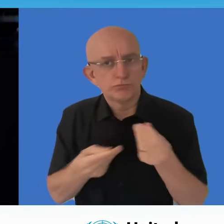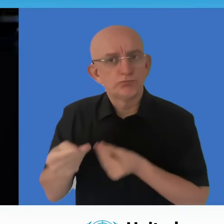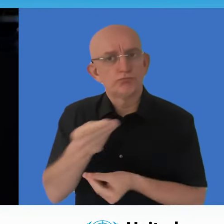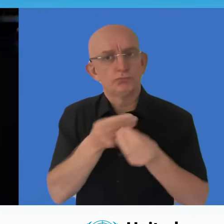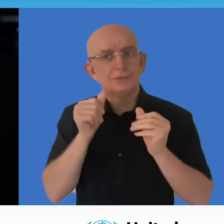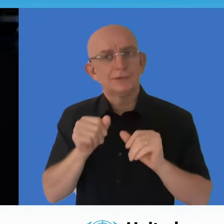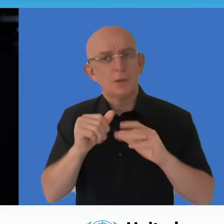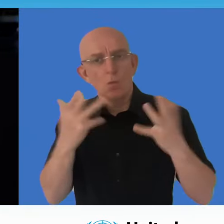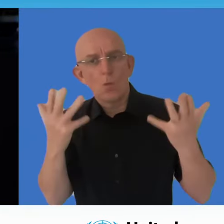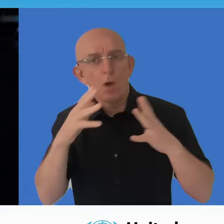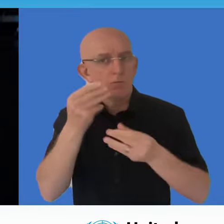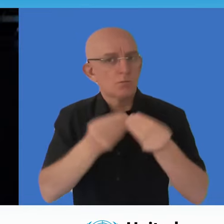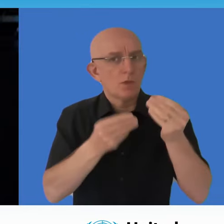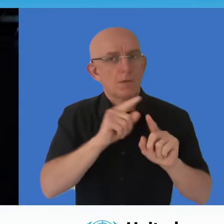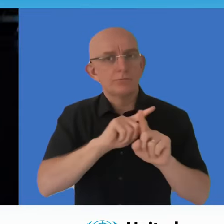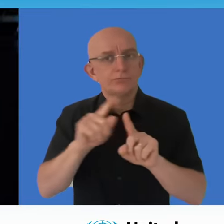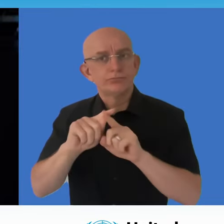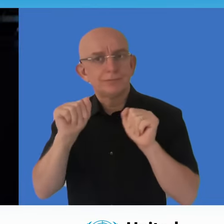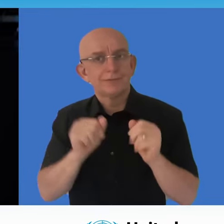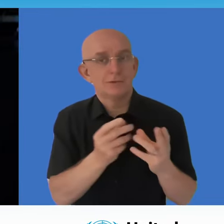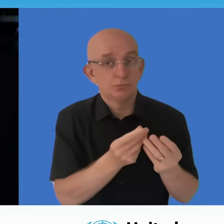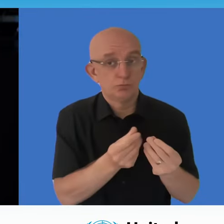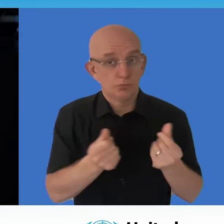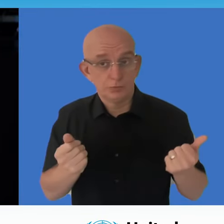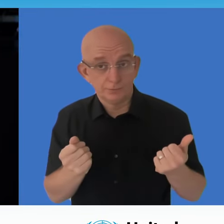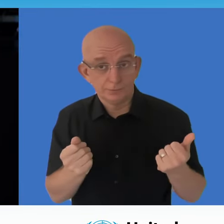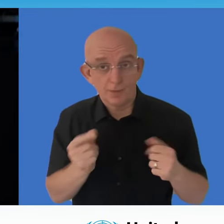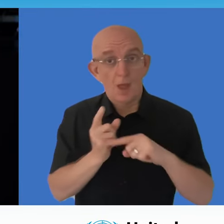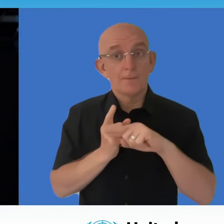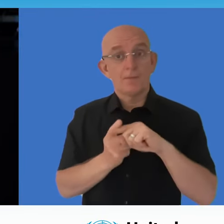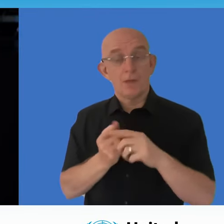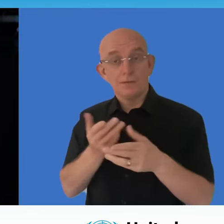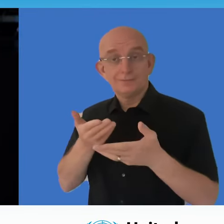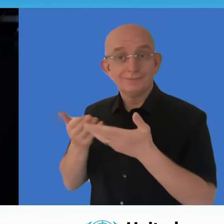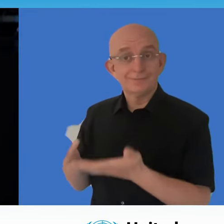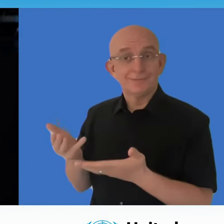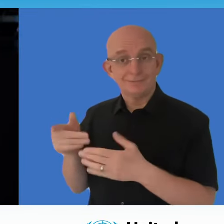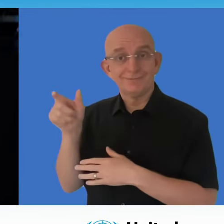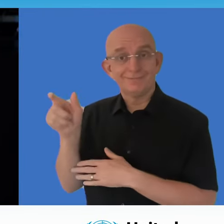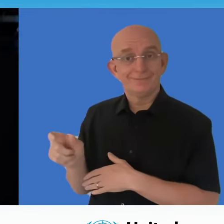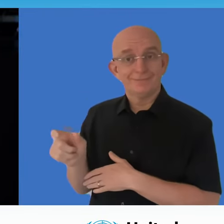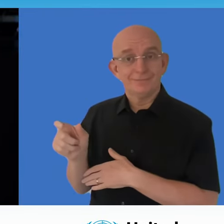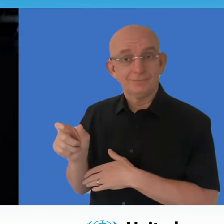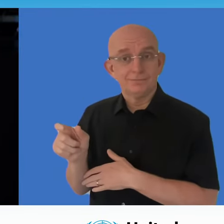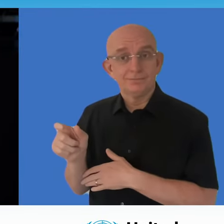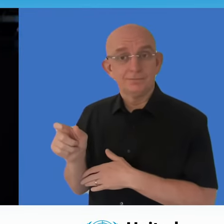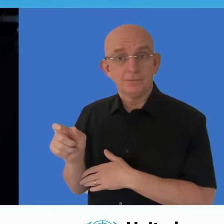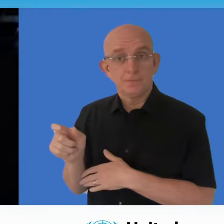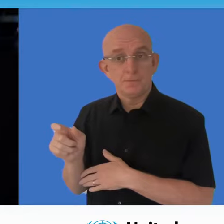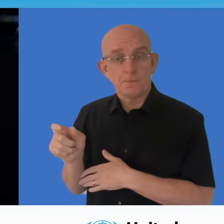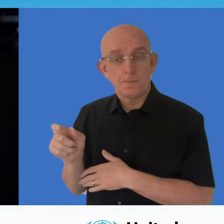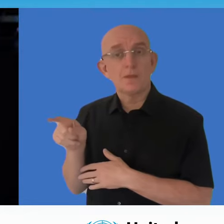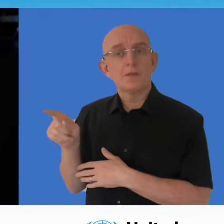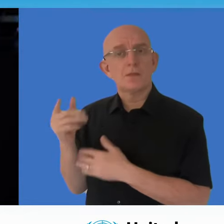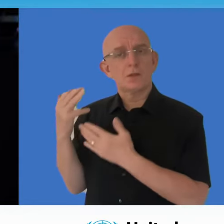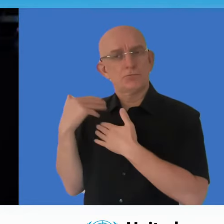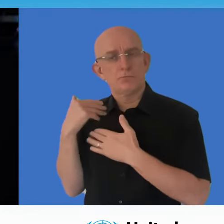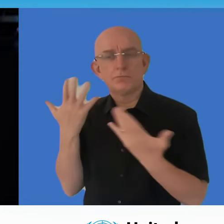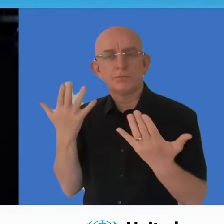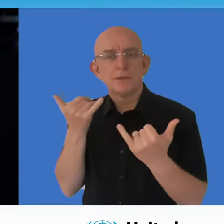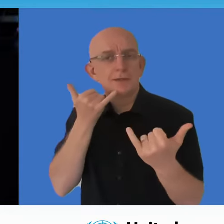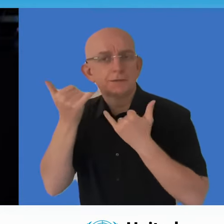today, we have Zainaba Narabene from Mali. She's a telecommunications engineer with a passion for the